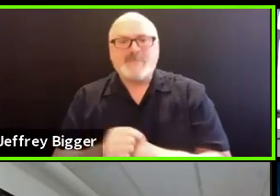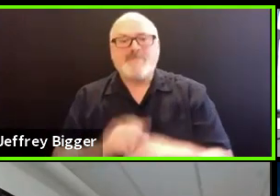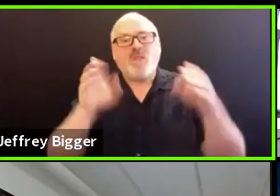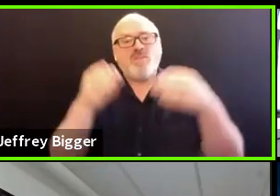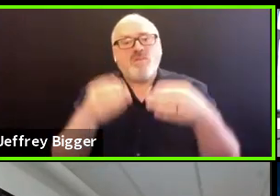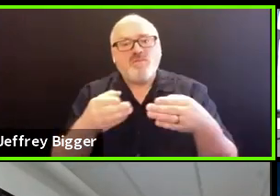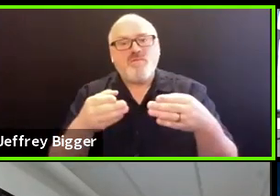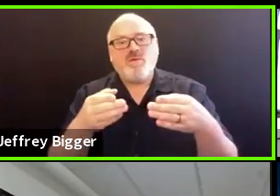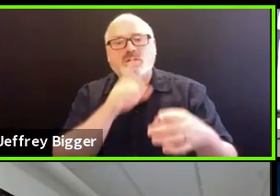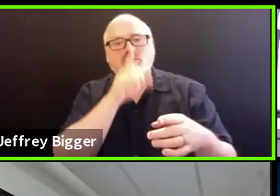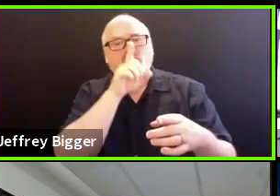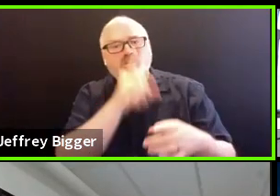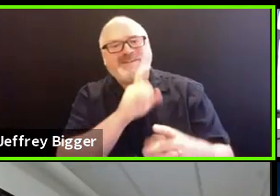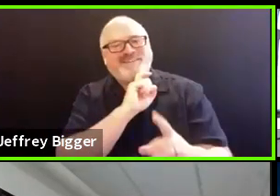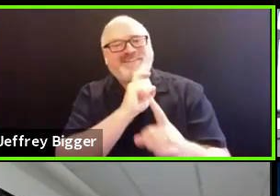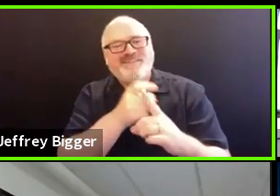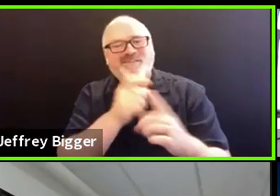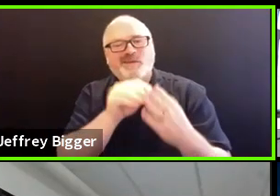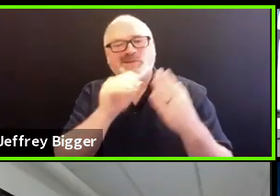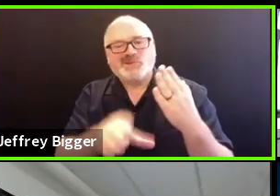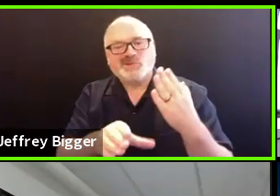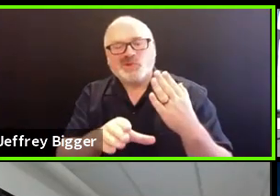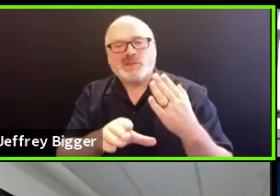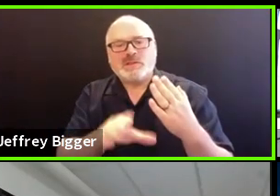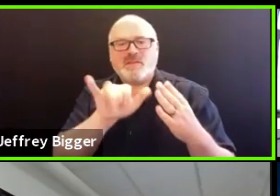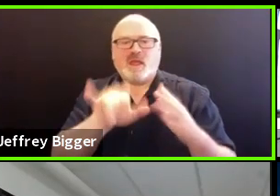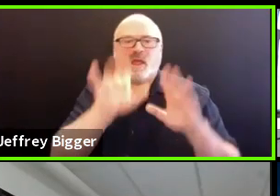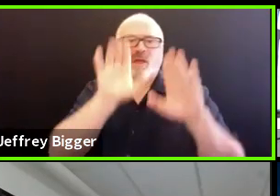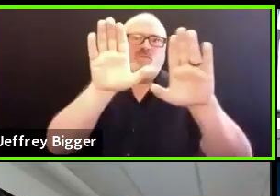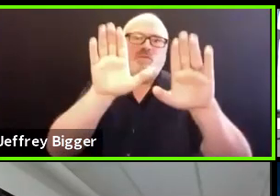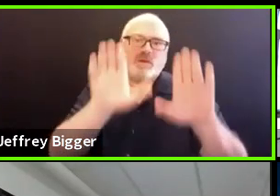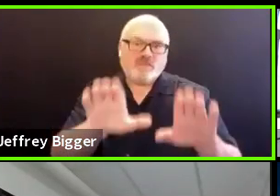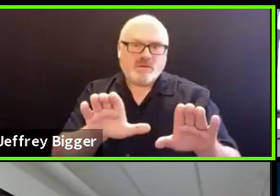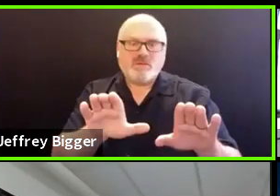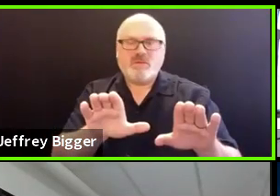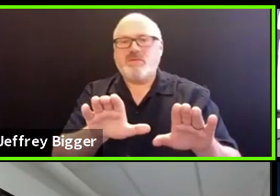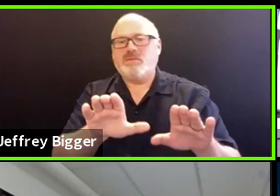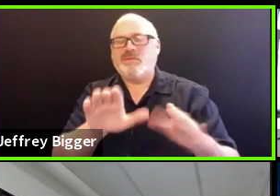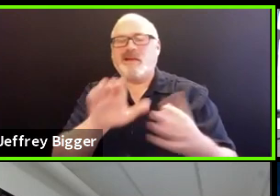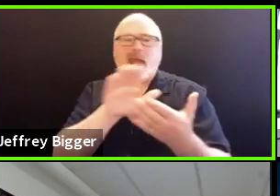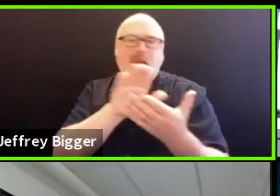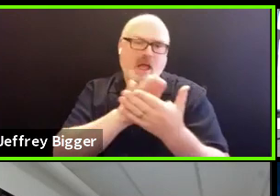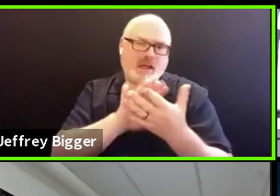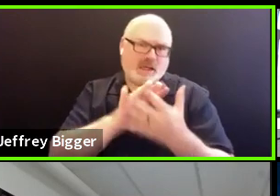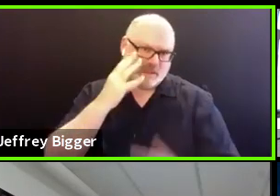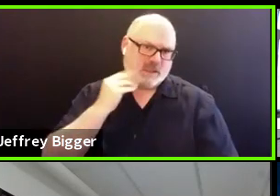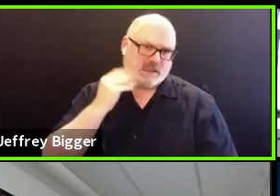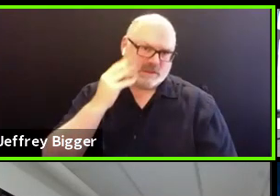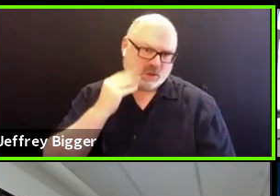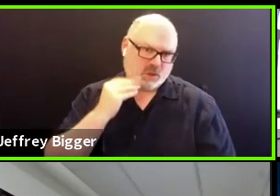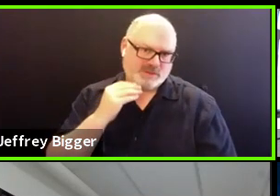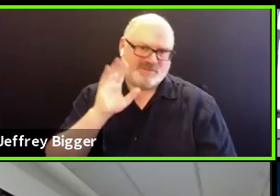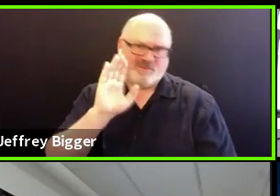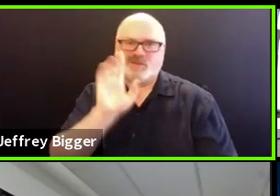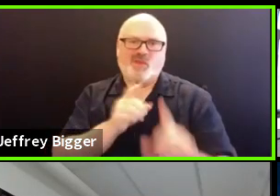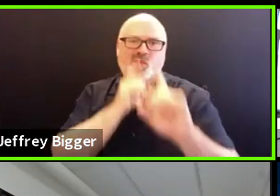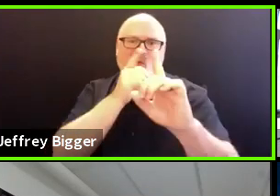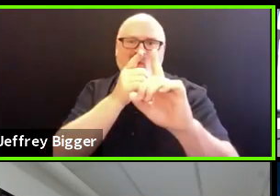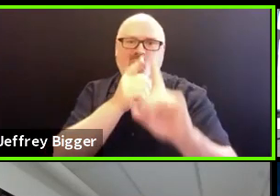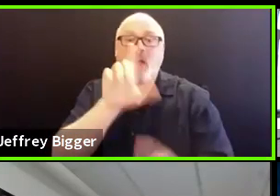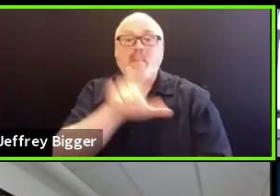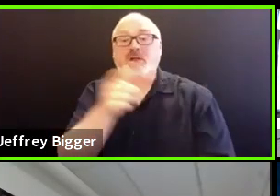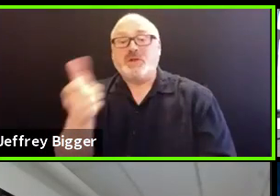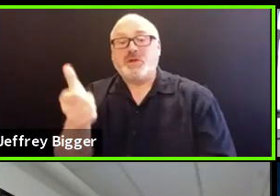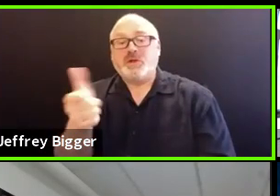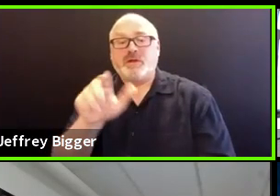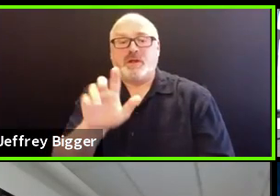on giving students that really wonderful academic experience. I'll turn it over to